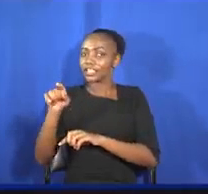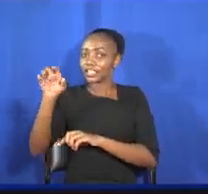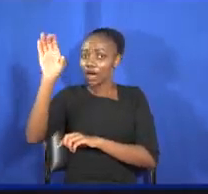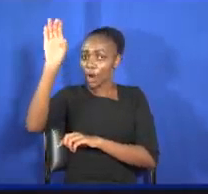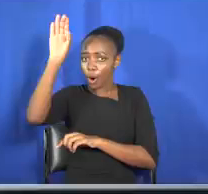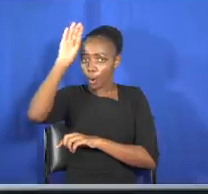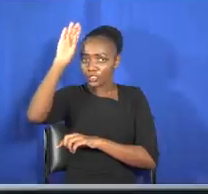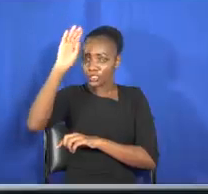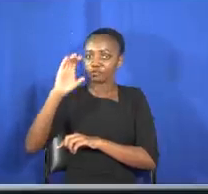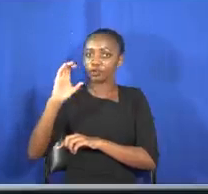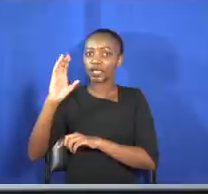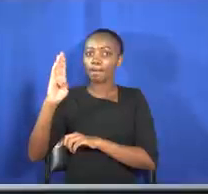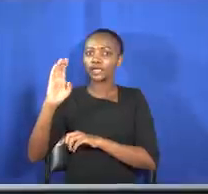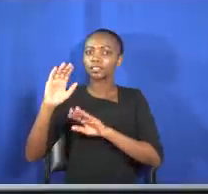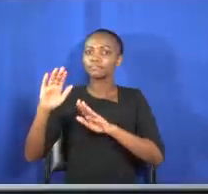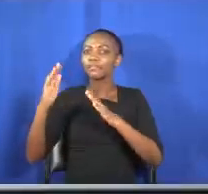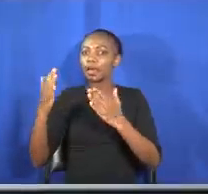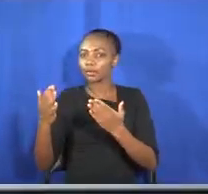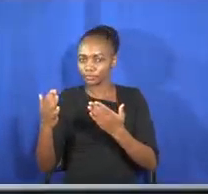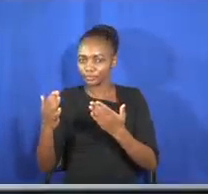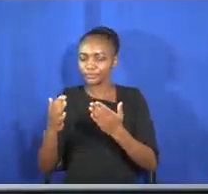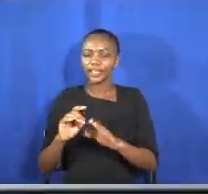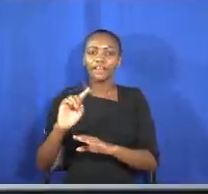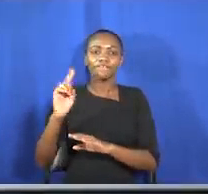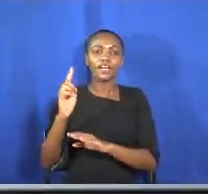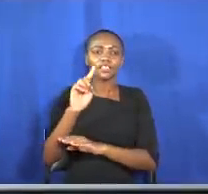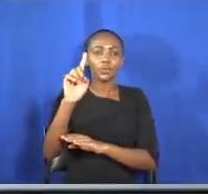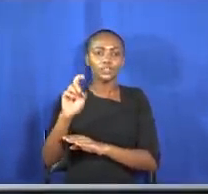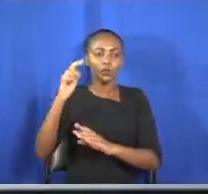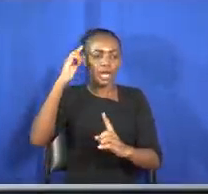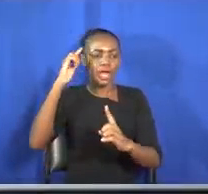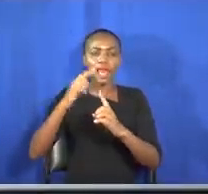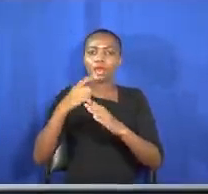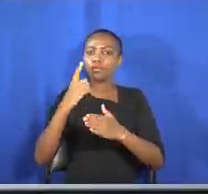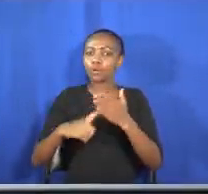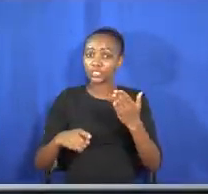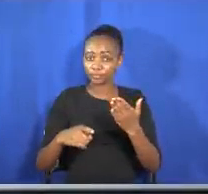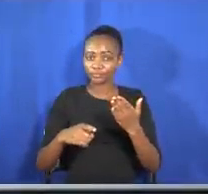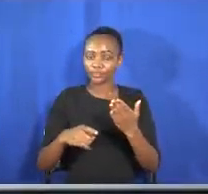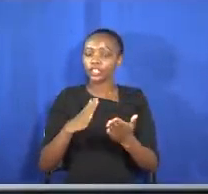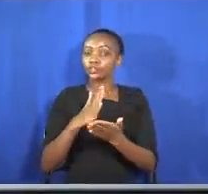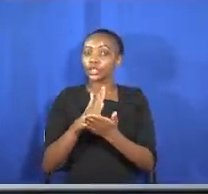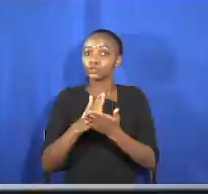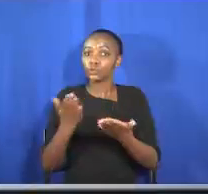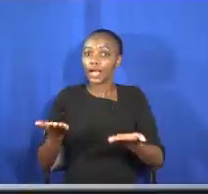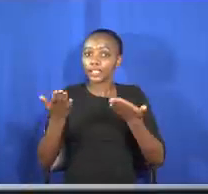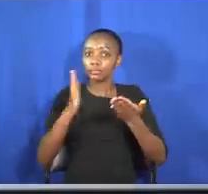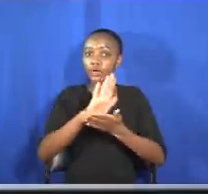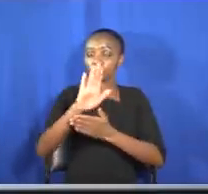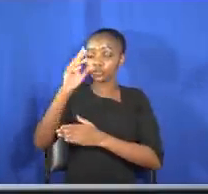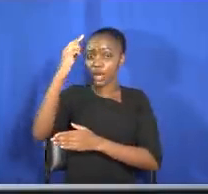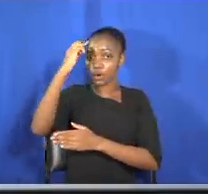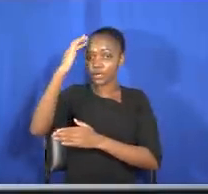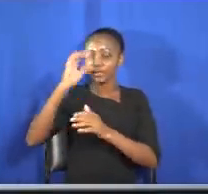this concept of CBC by first of all looking at what is the purpose of this lesson. To enhance your knowledge